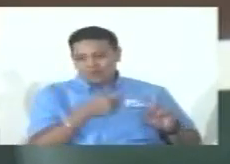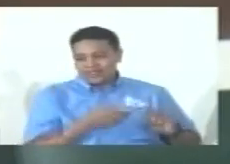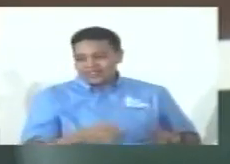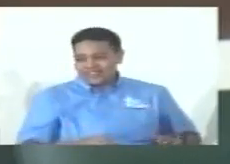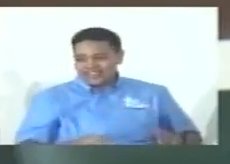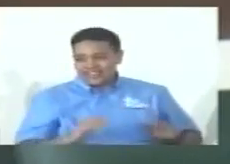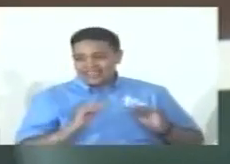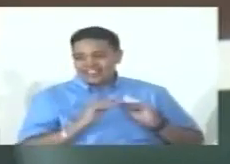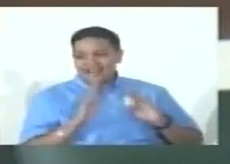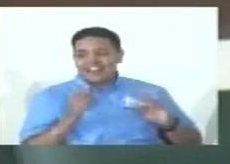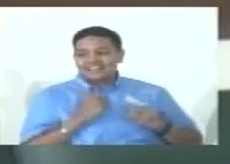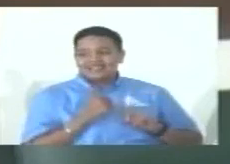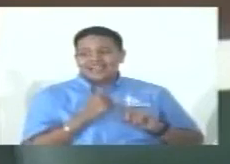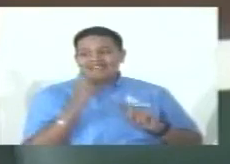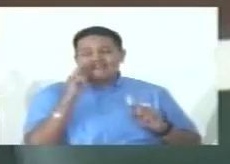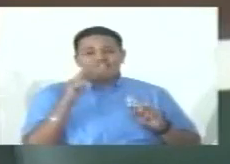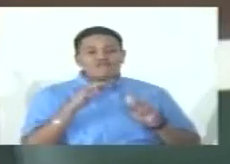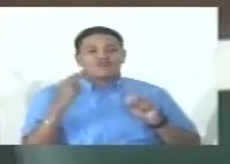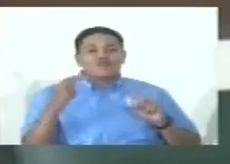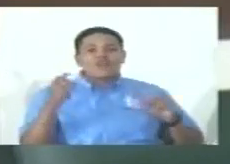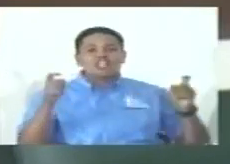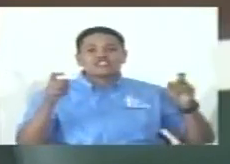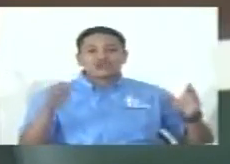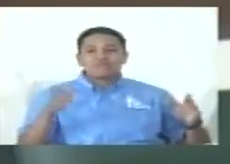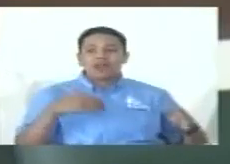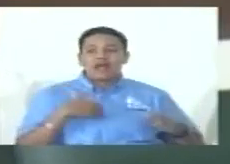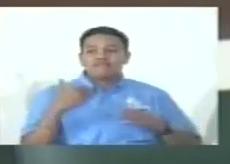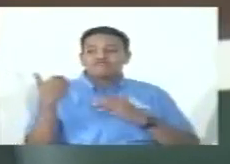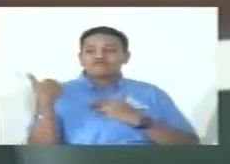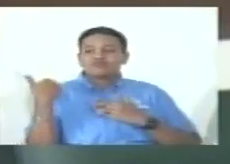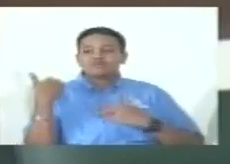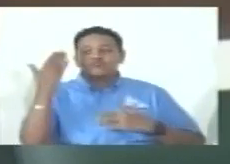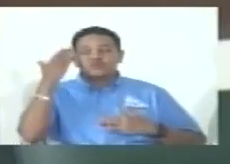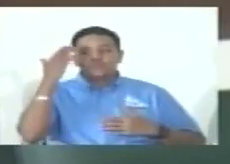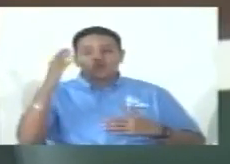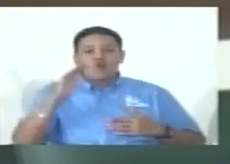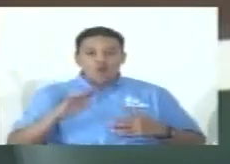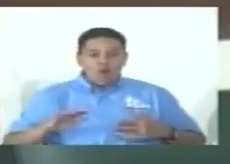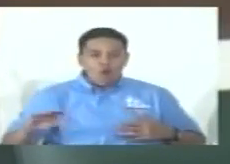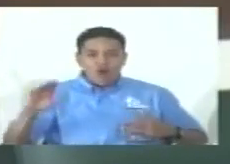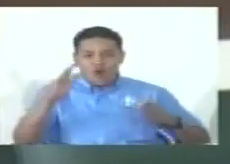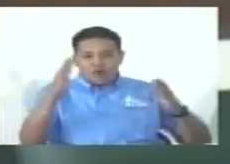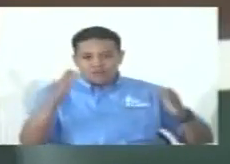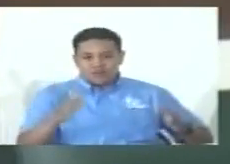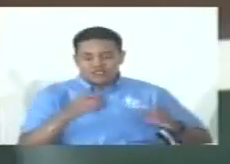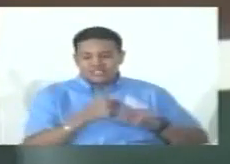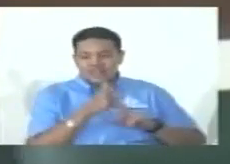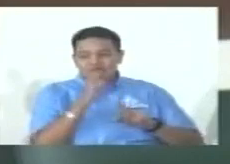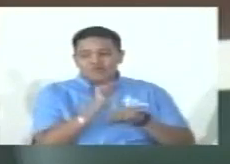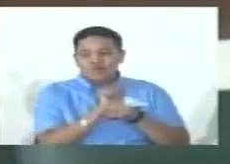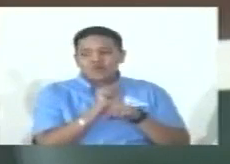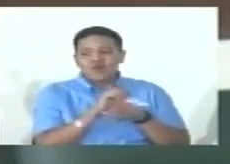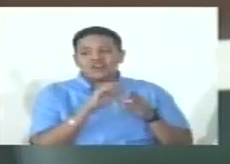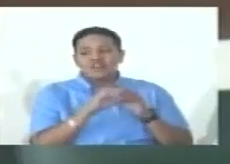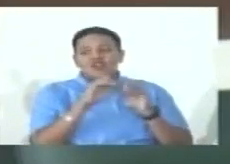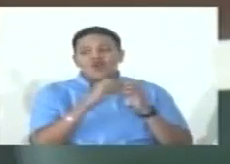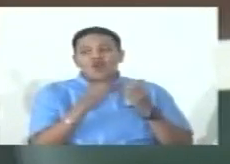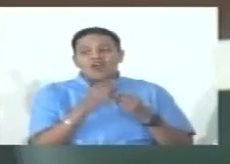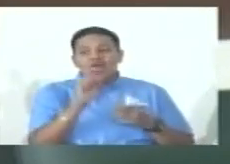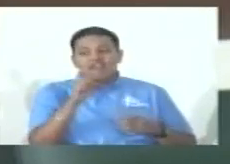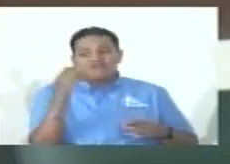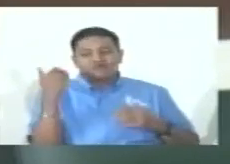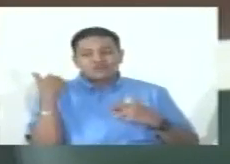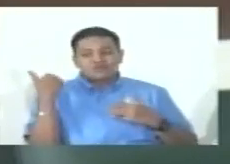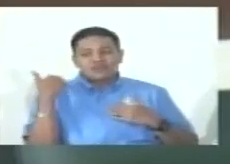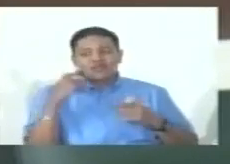Clearly she was of the view that as the chairman had a responsibility to know every person that works in the organization. And